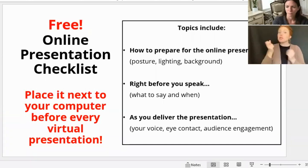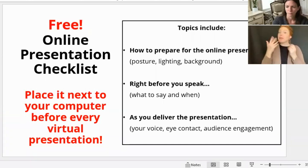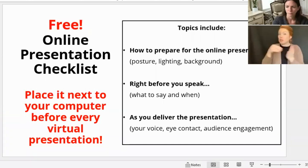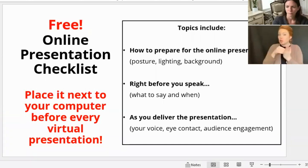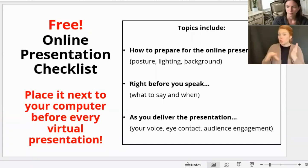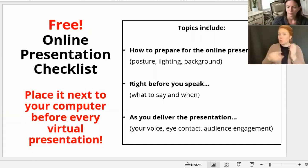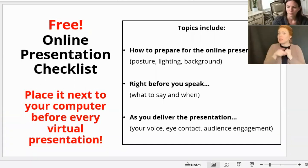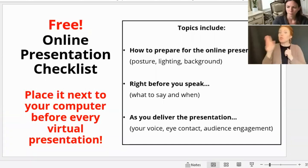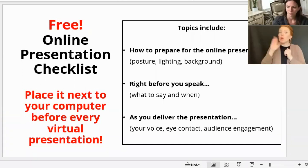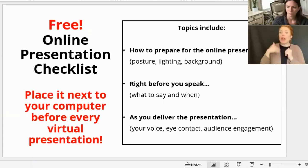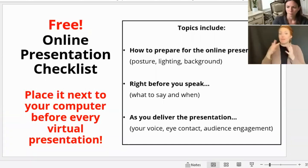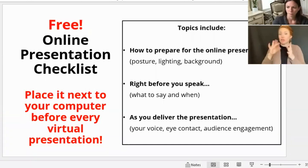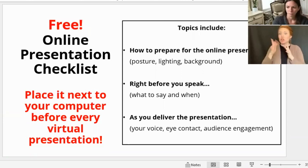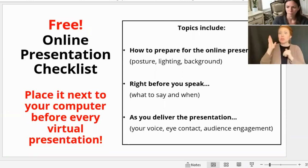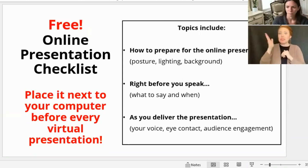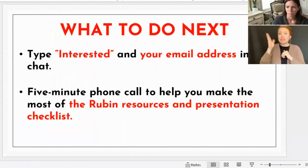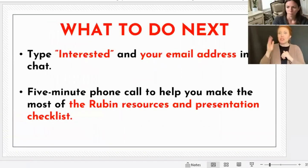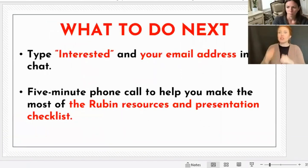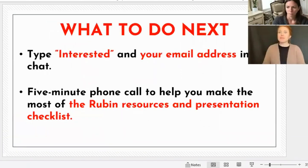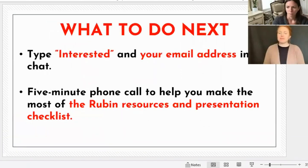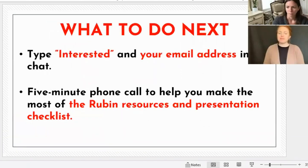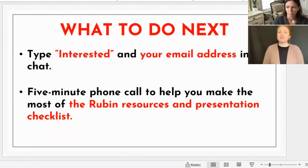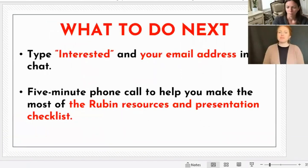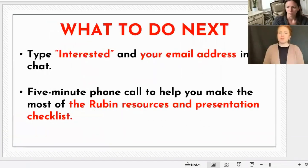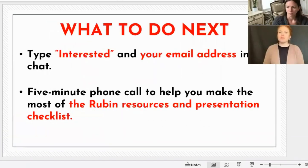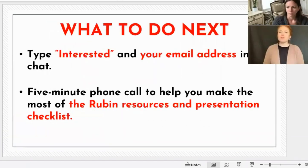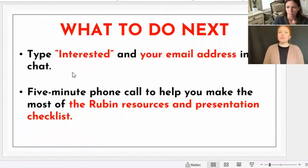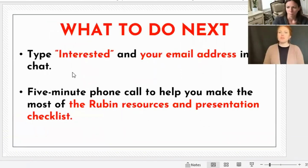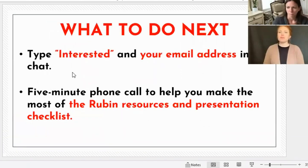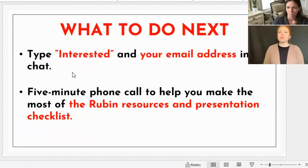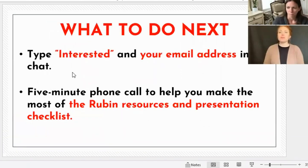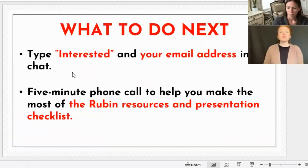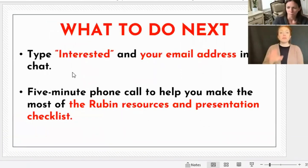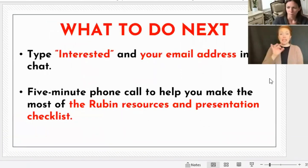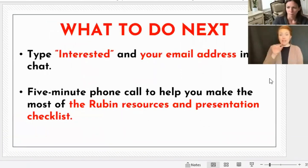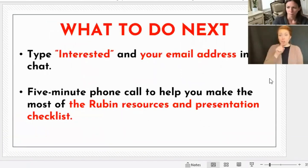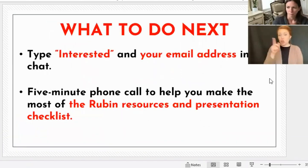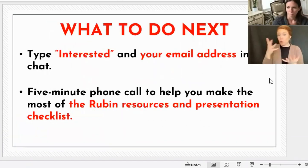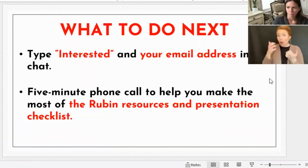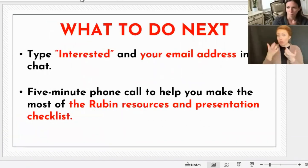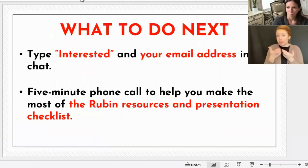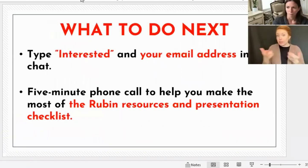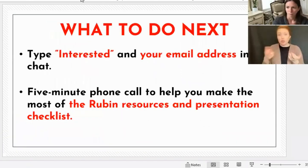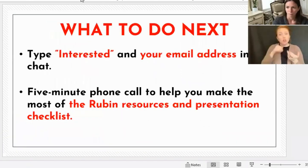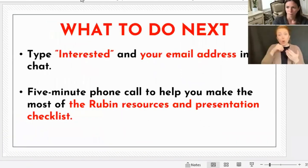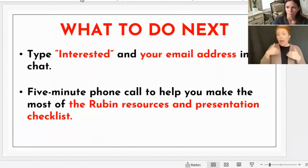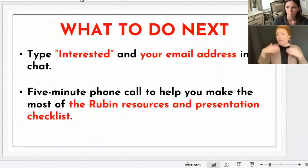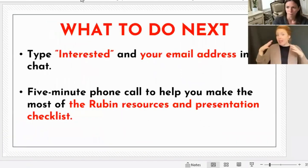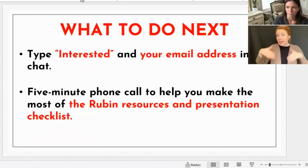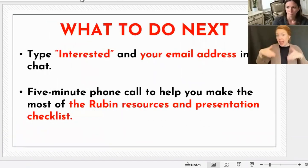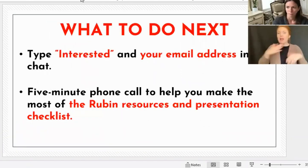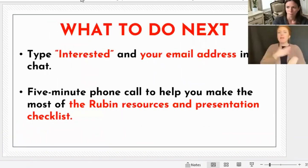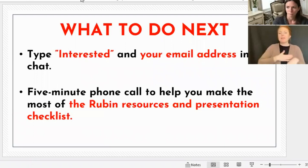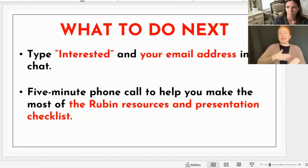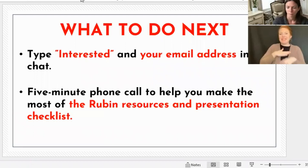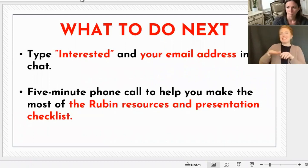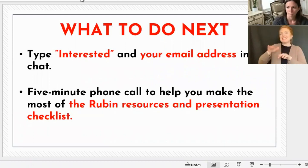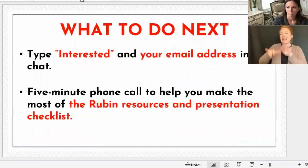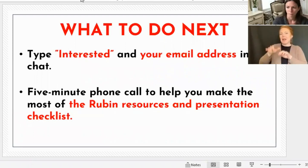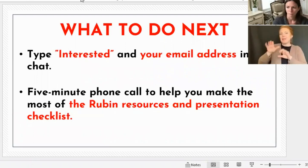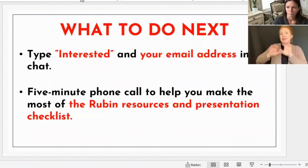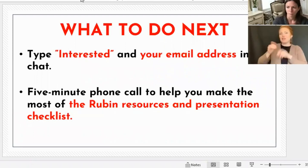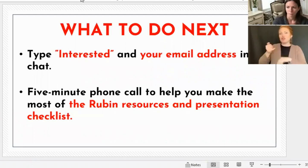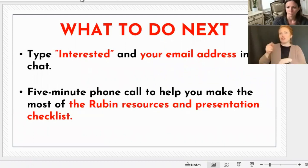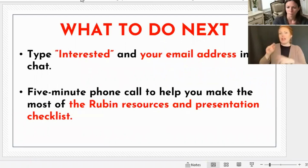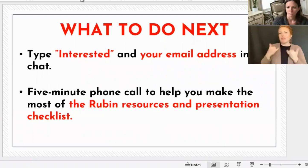this spring, summer, and then into next year, of course. If you would like these resources and don't have them yet, please go to the chat right now, type the